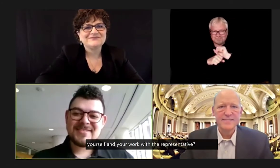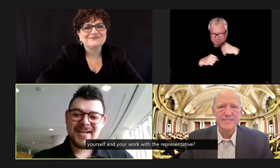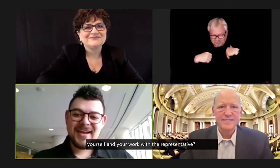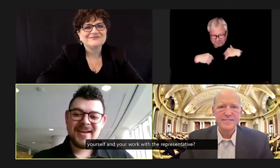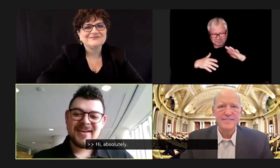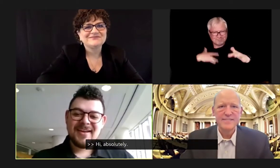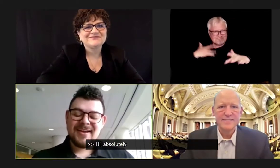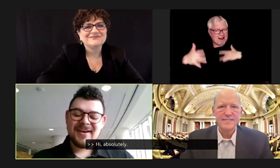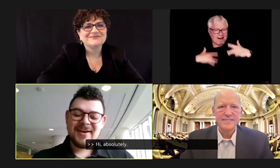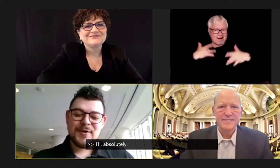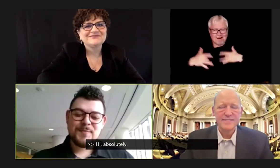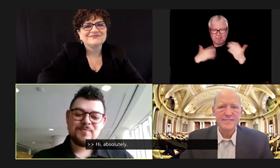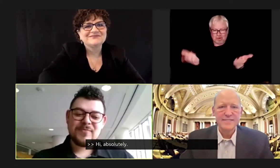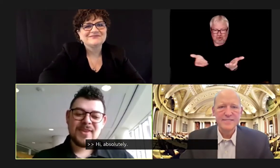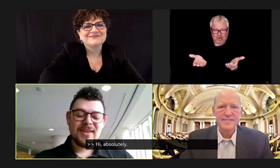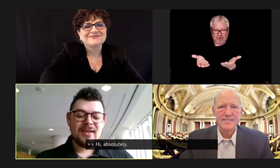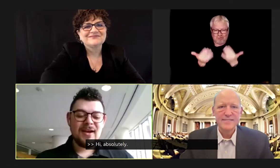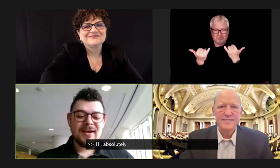here today.